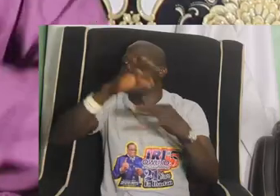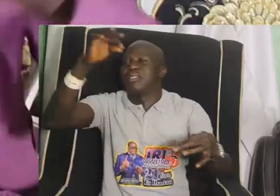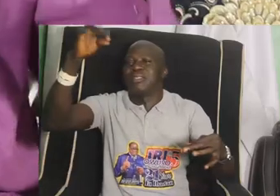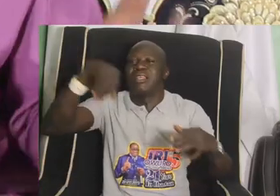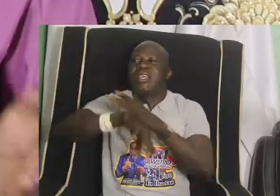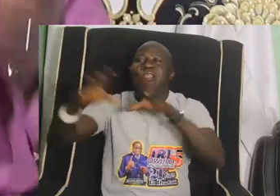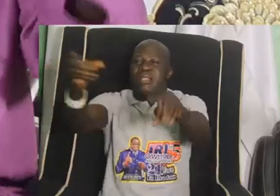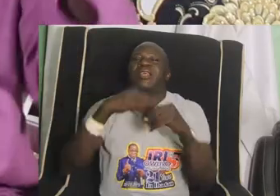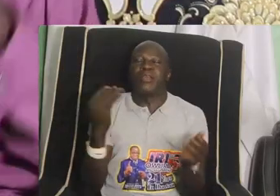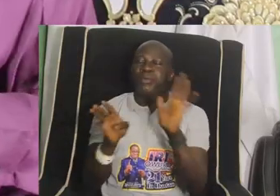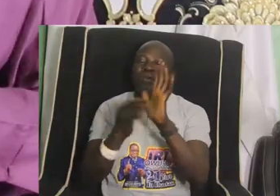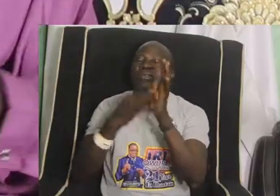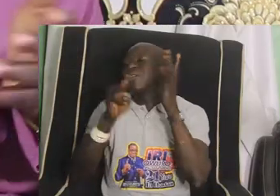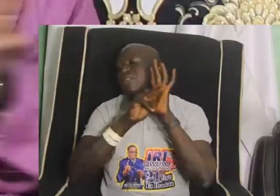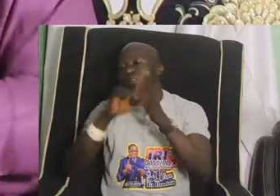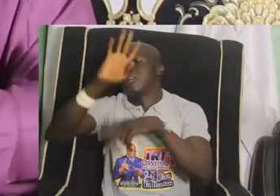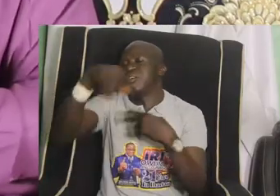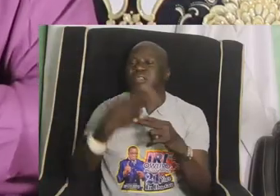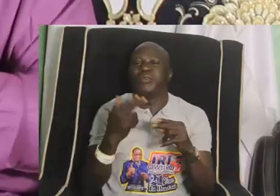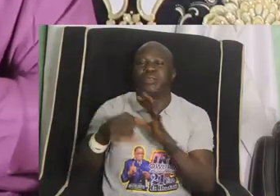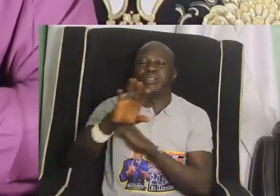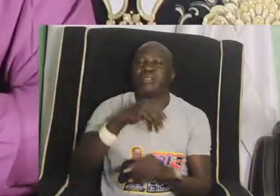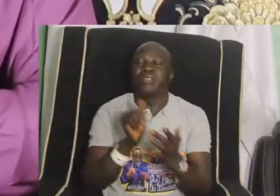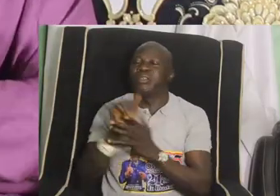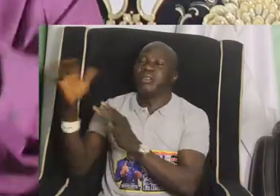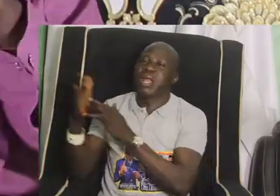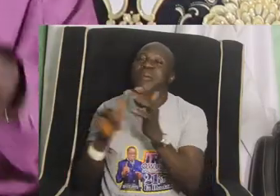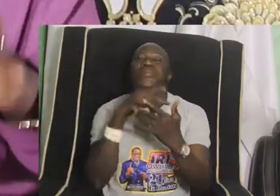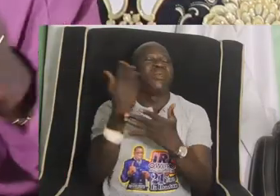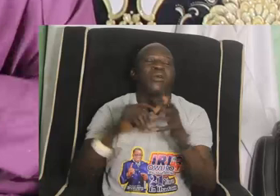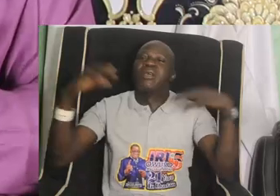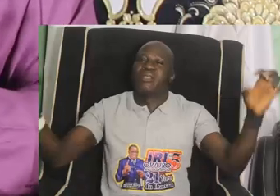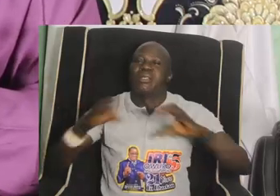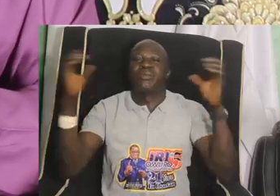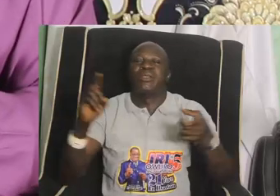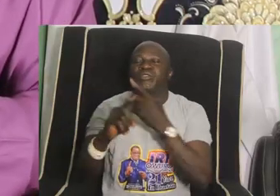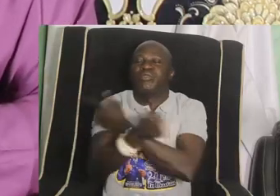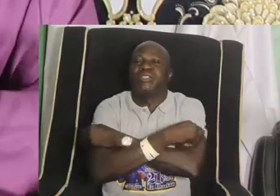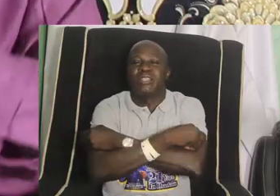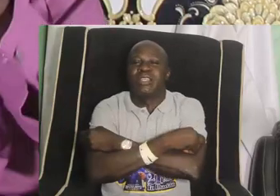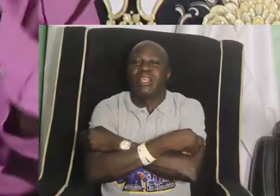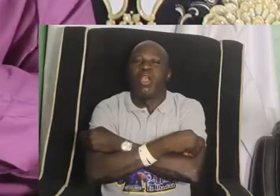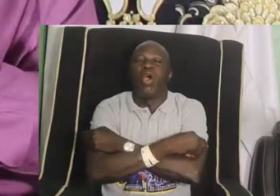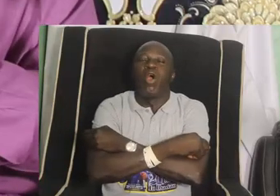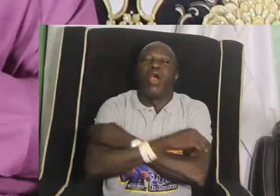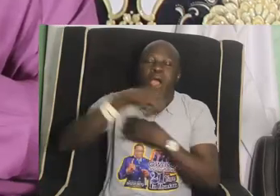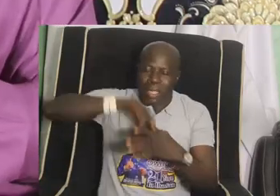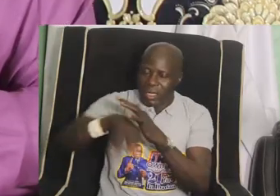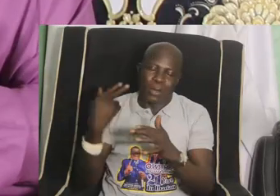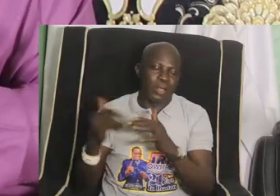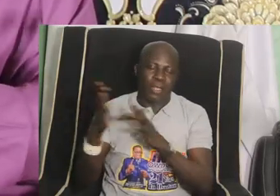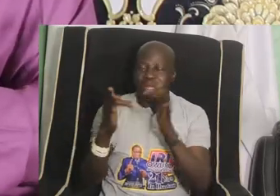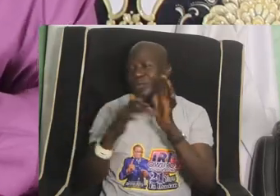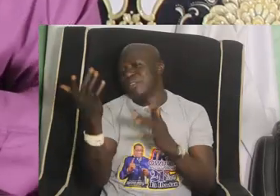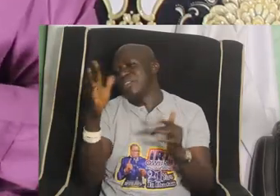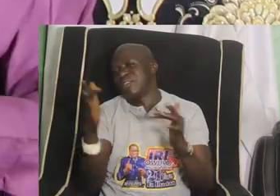Holy Spirit, exalt yourself in Jesus' name. I pray for all the alayeye oni. I